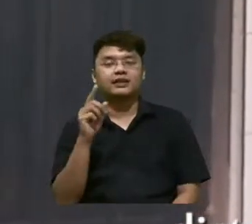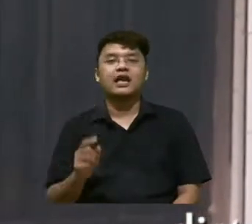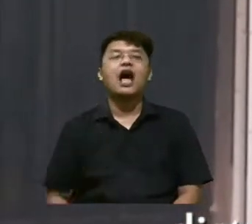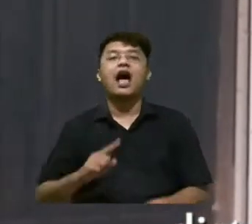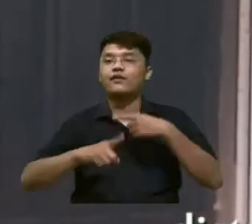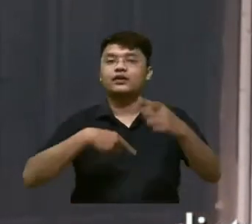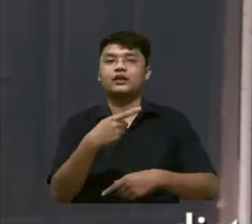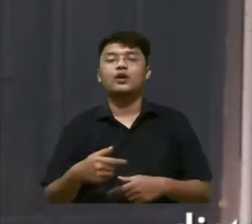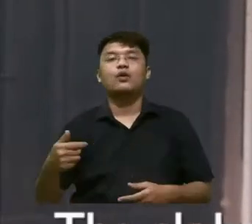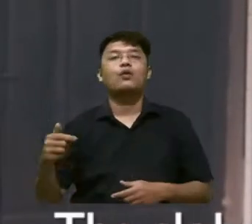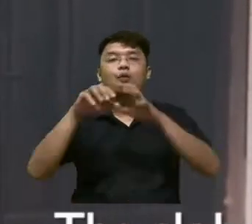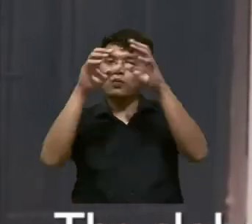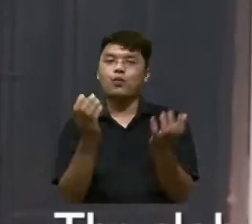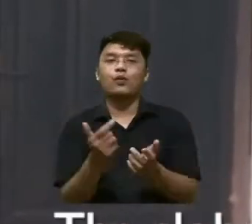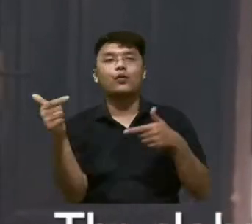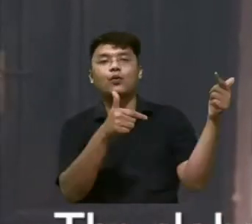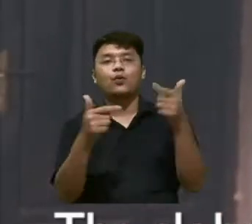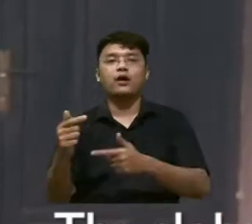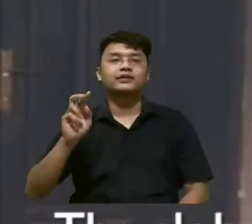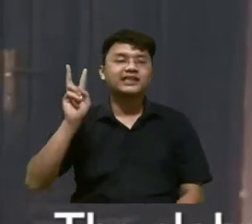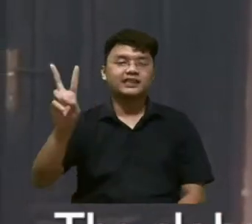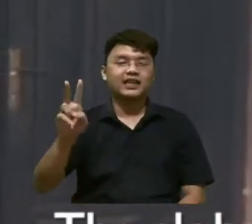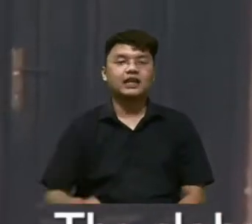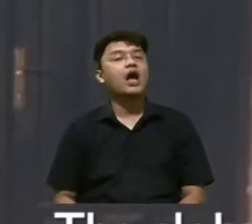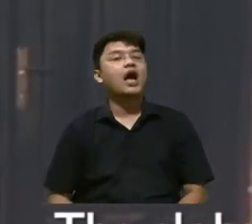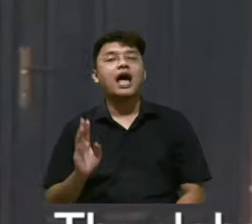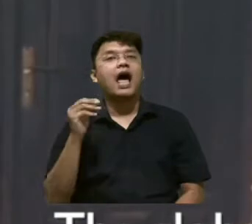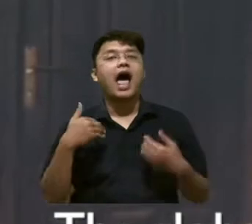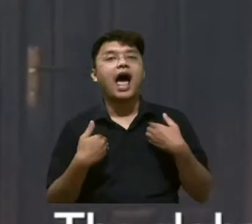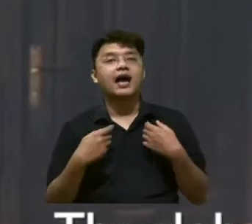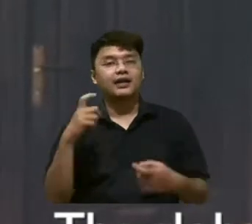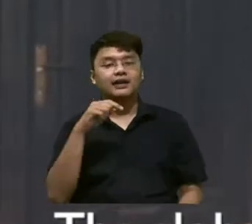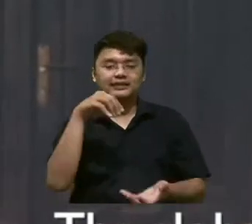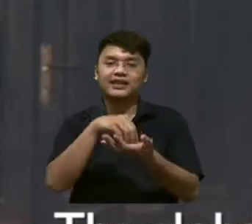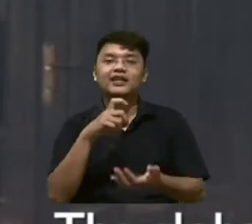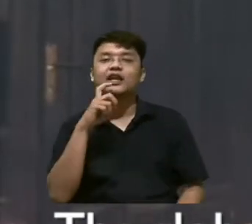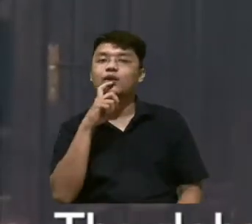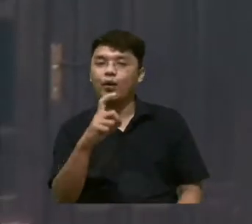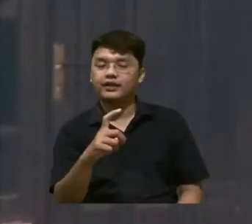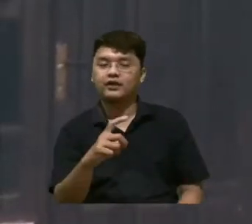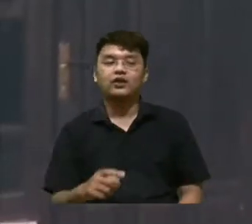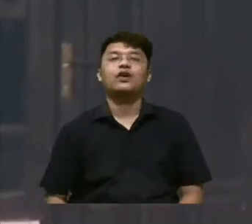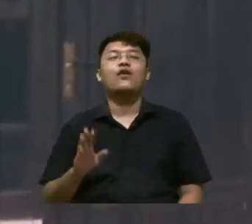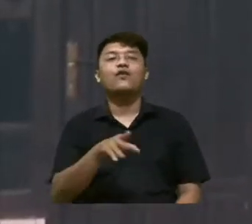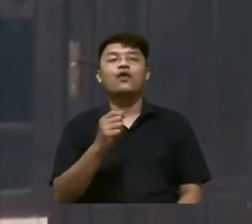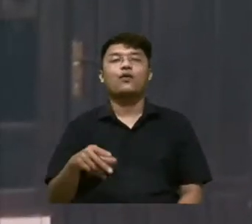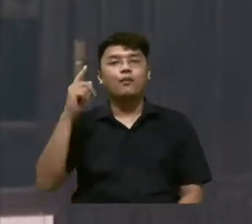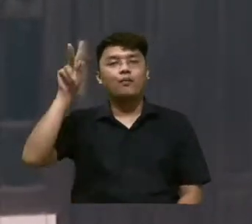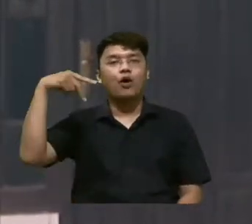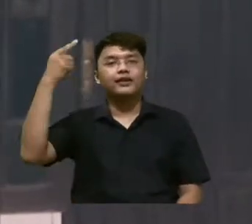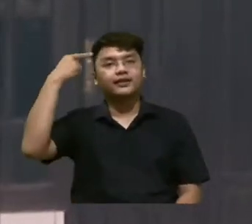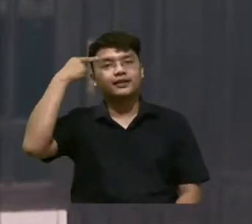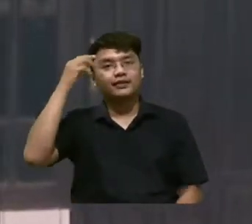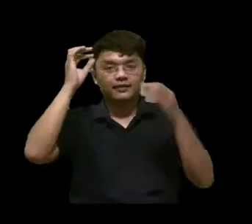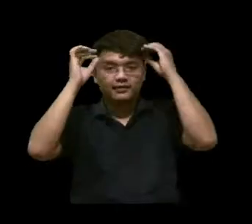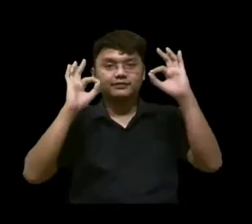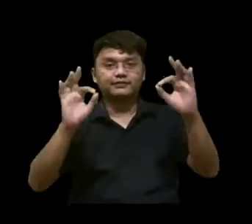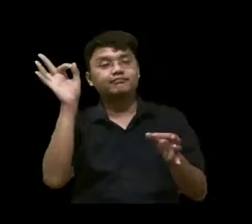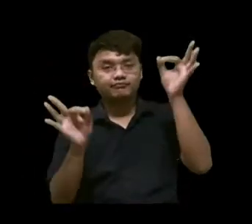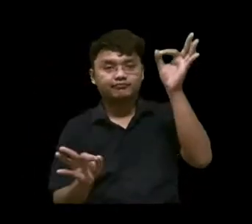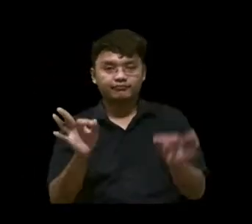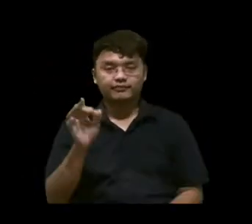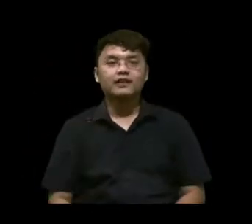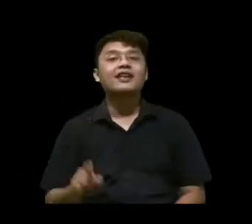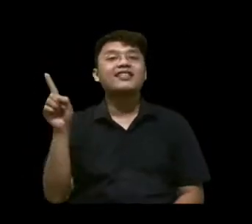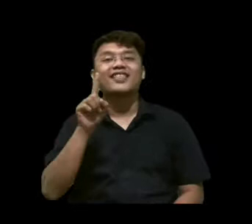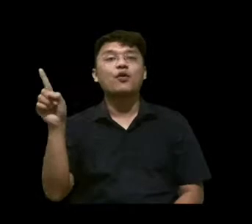War II. The global dynamics of democracy has been a central question for political scientists. Is